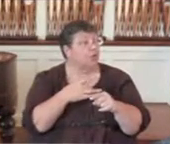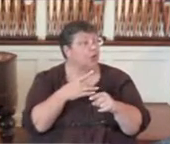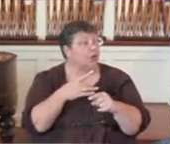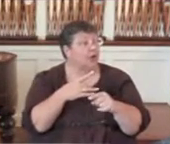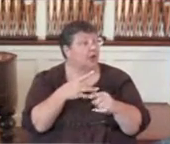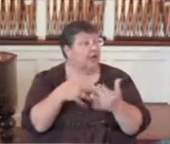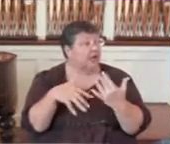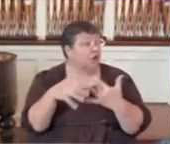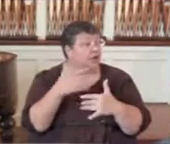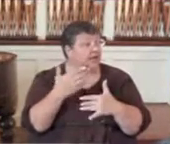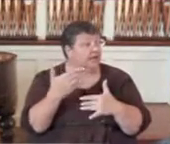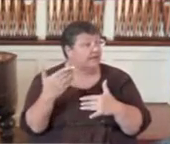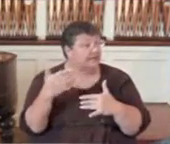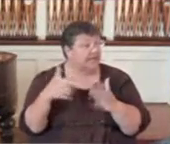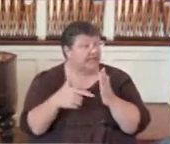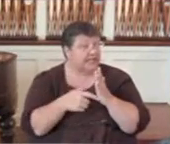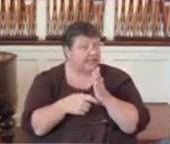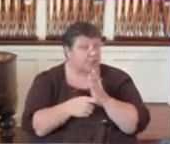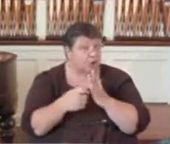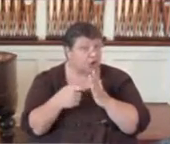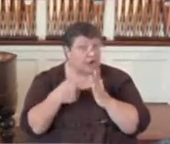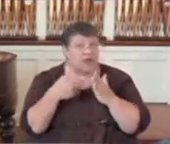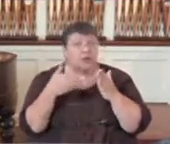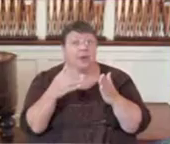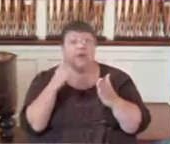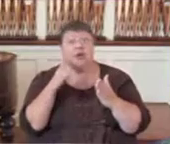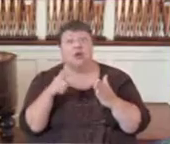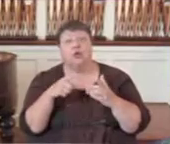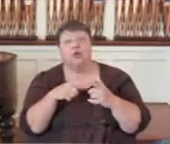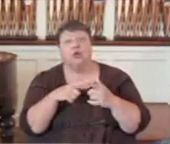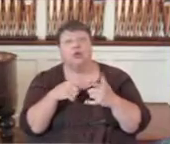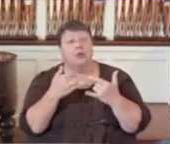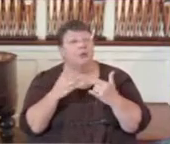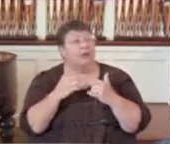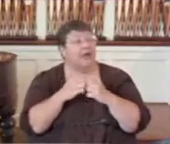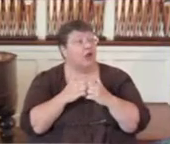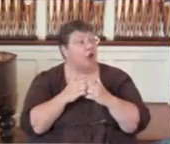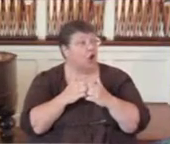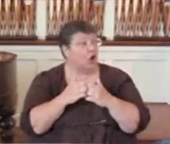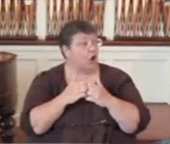things, this little brochure actually has a way for you to play along.